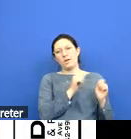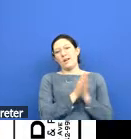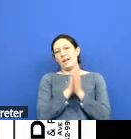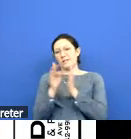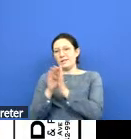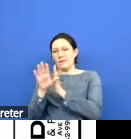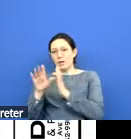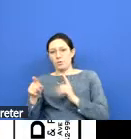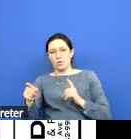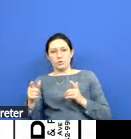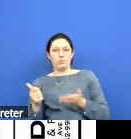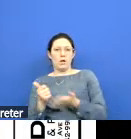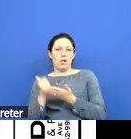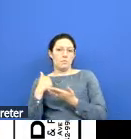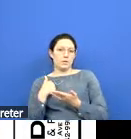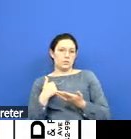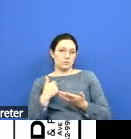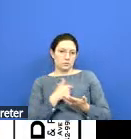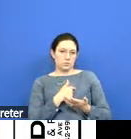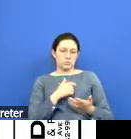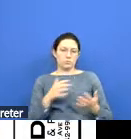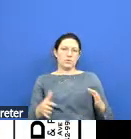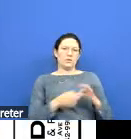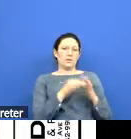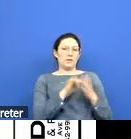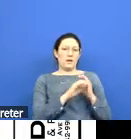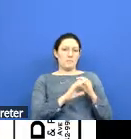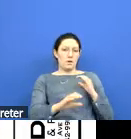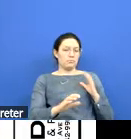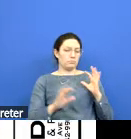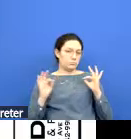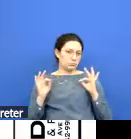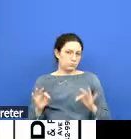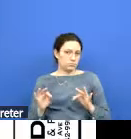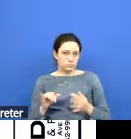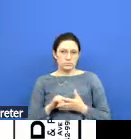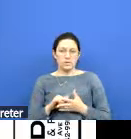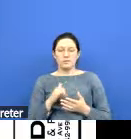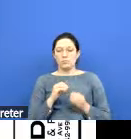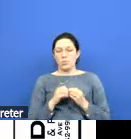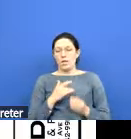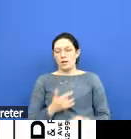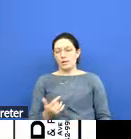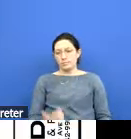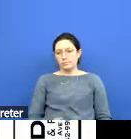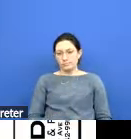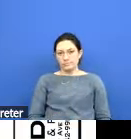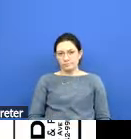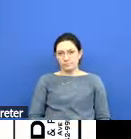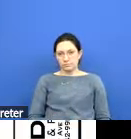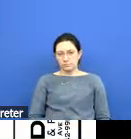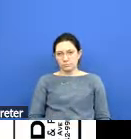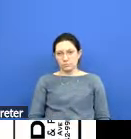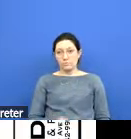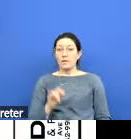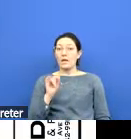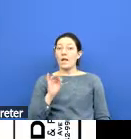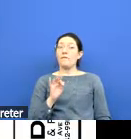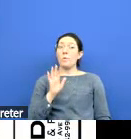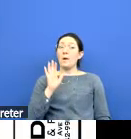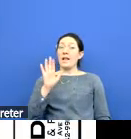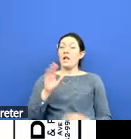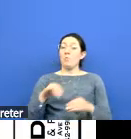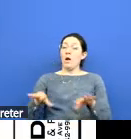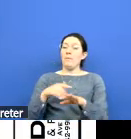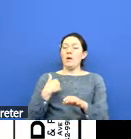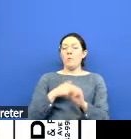give us a place to connect that pipe to, that's the more likely scenario. If it were his property, we could put